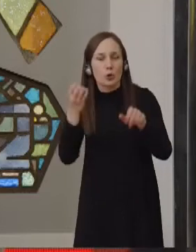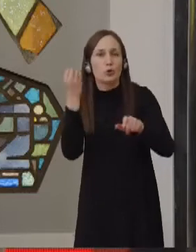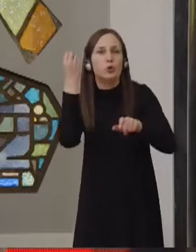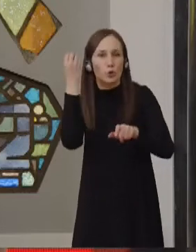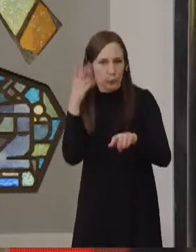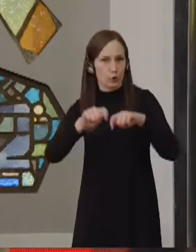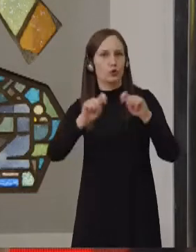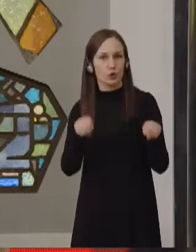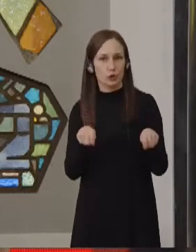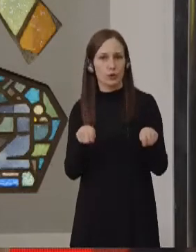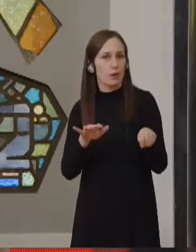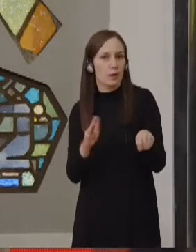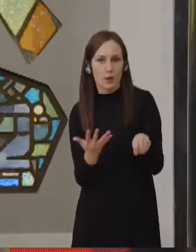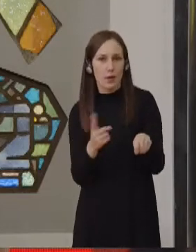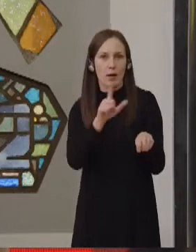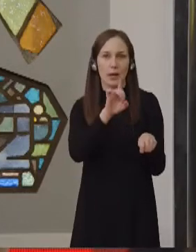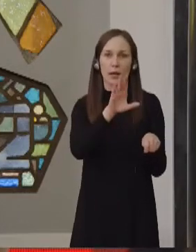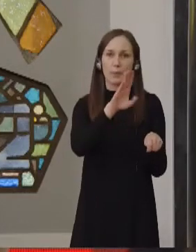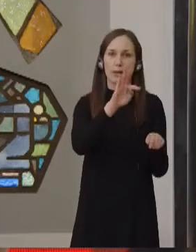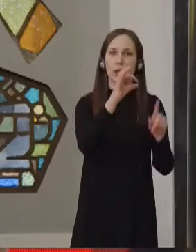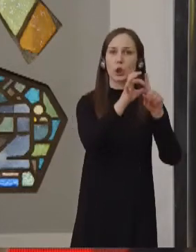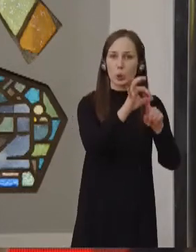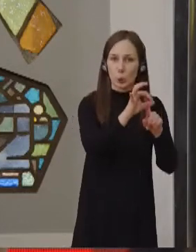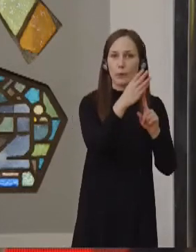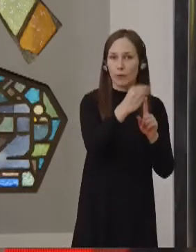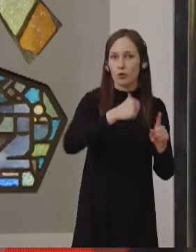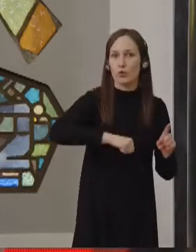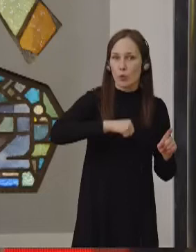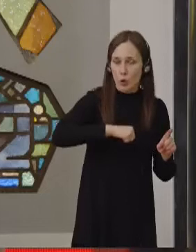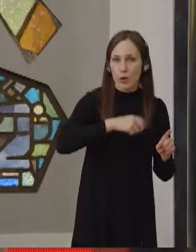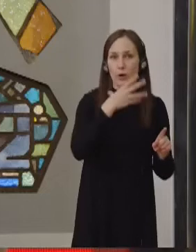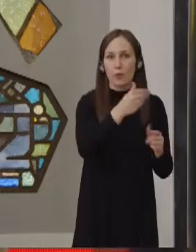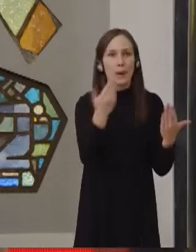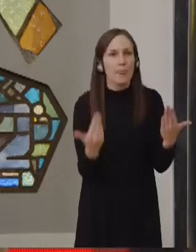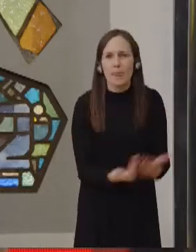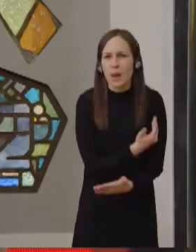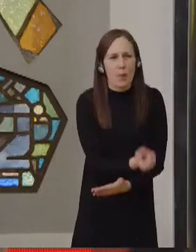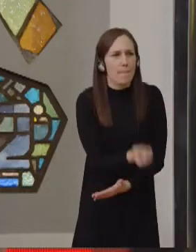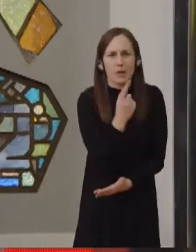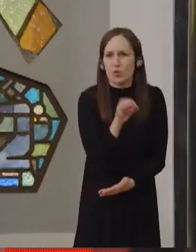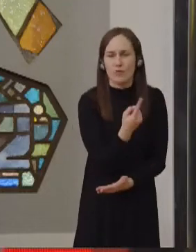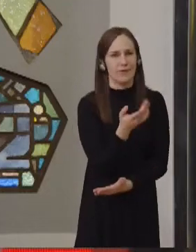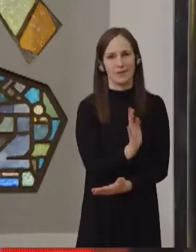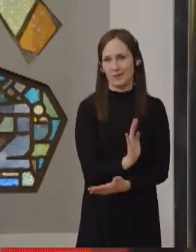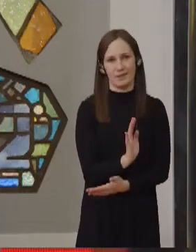that LGBTQI people are not a new phenomenon, nor a symptom of lax mores by society.